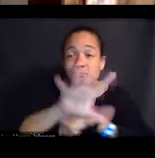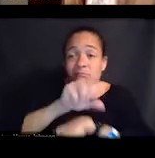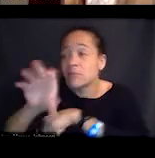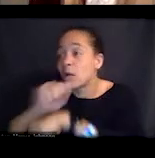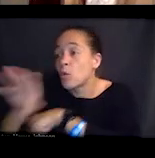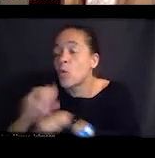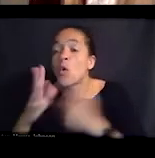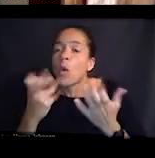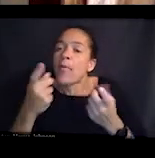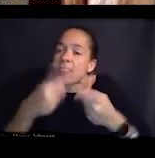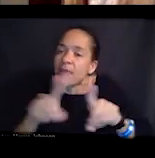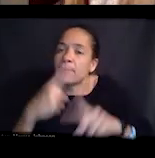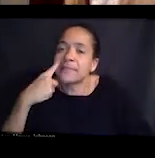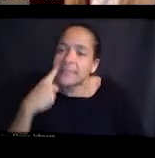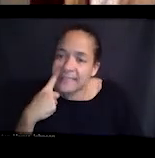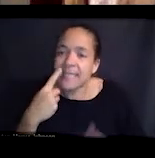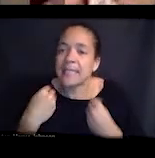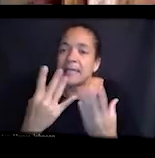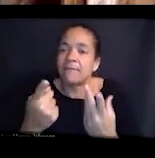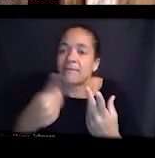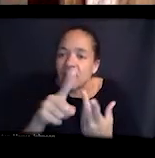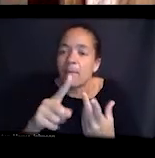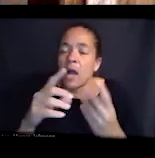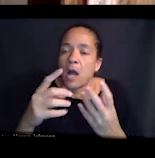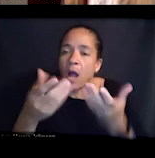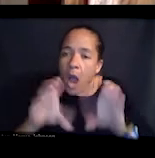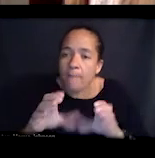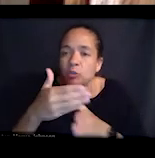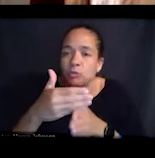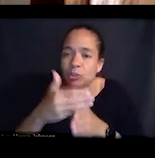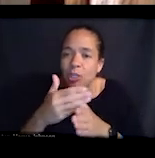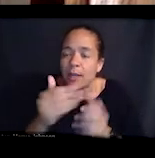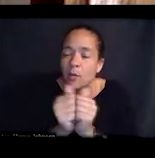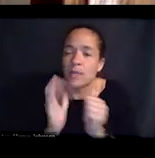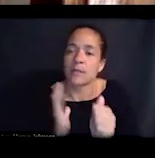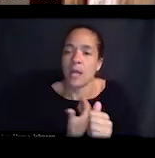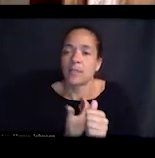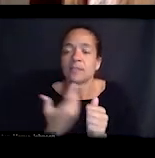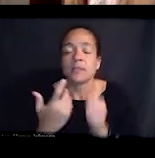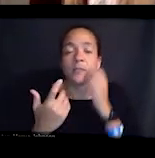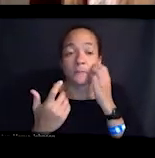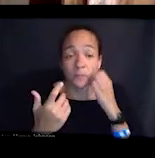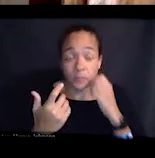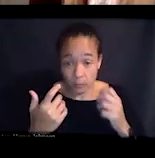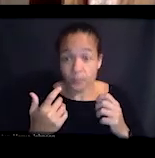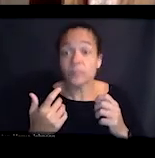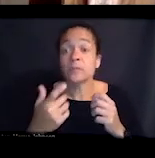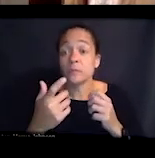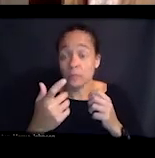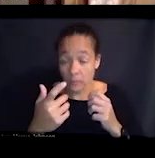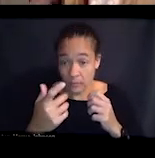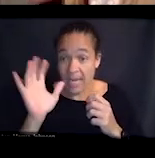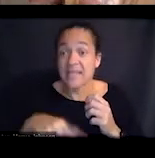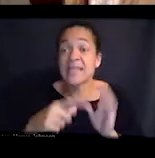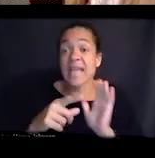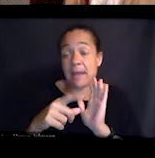Does this actually sound like your experience? Does this make sense? Is this a good resource for you? But then we were able to take that publication and